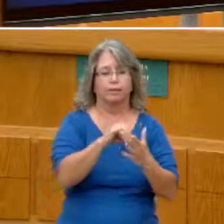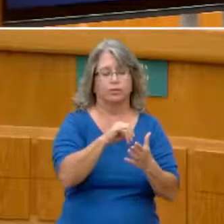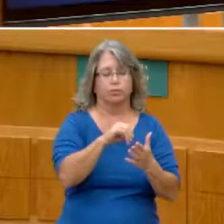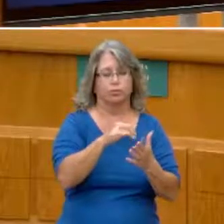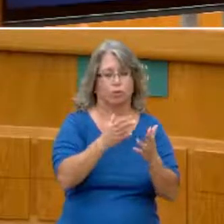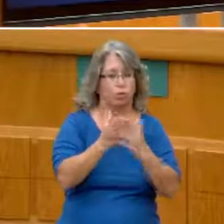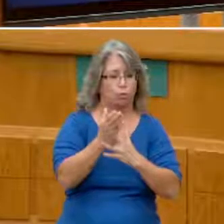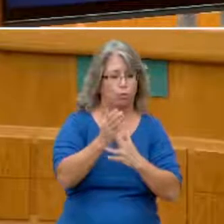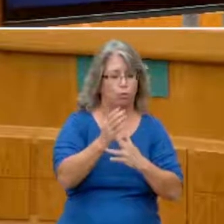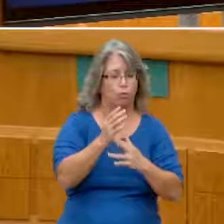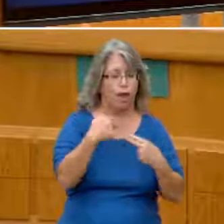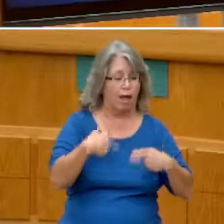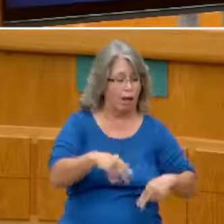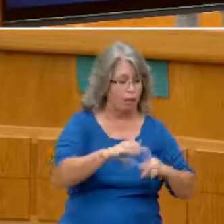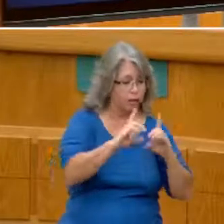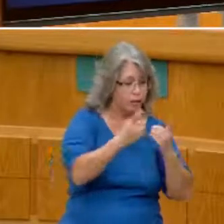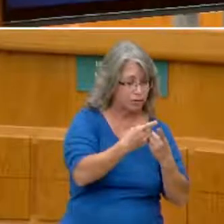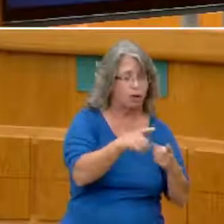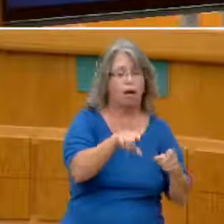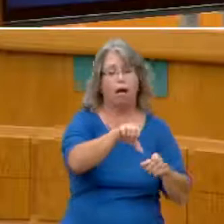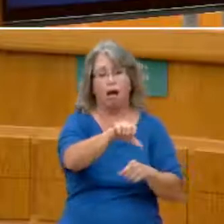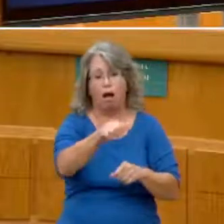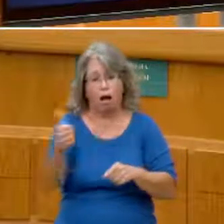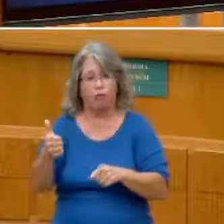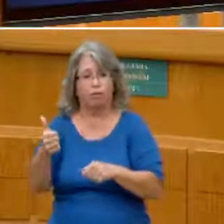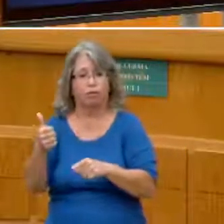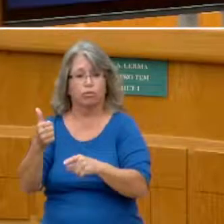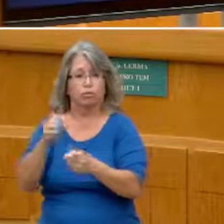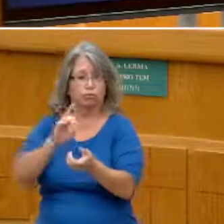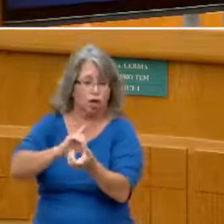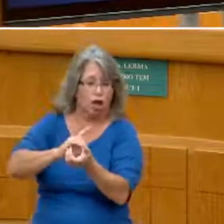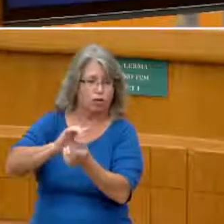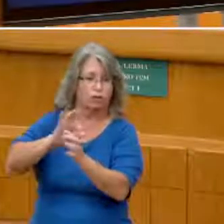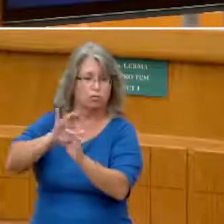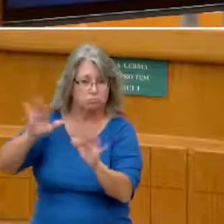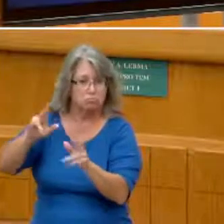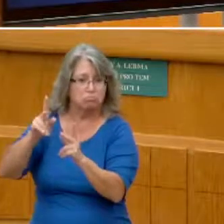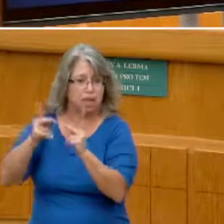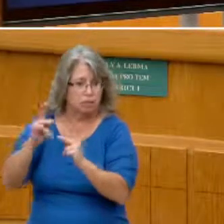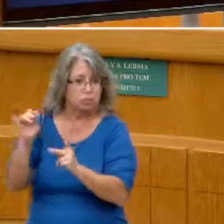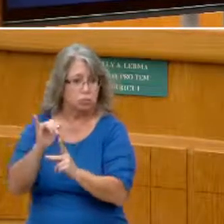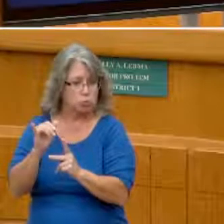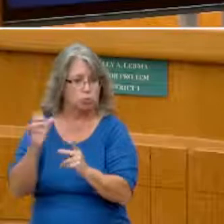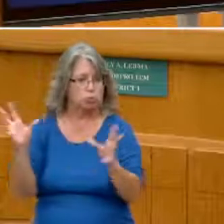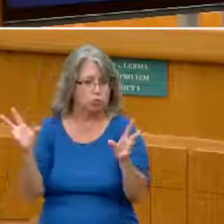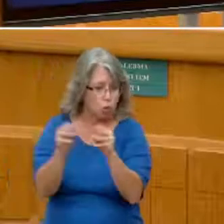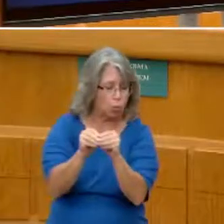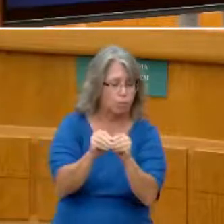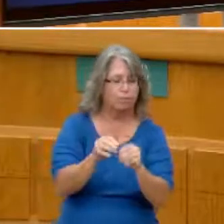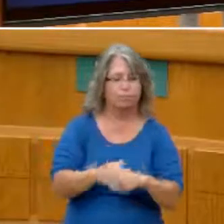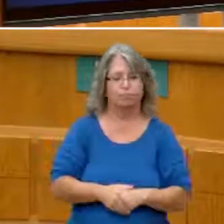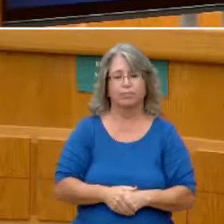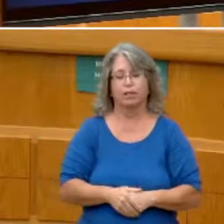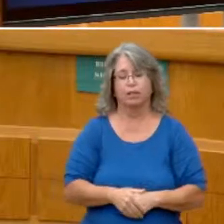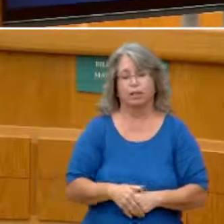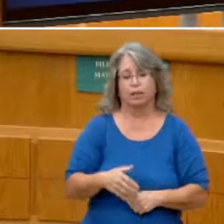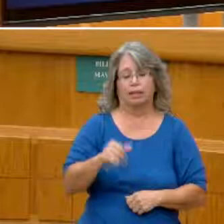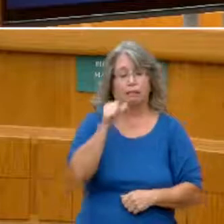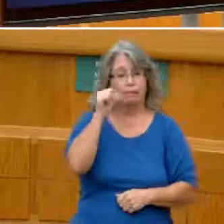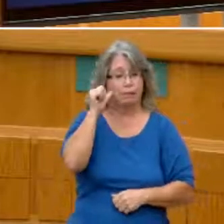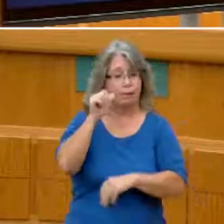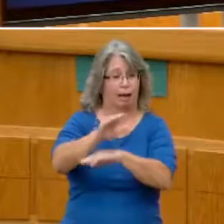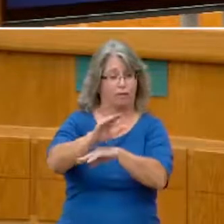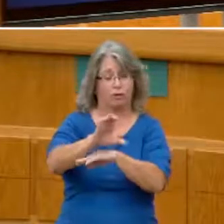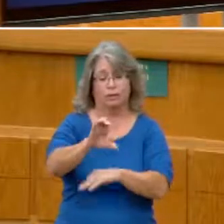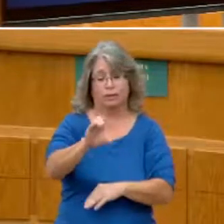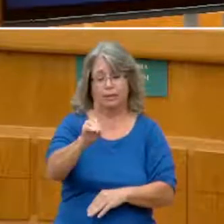other providers as well. And with that said, yesterday afternoon, the CDC advisory panel recommended